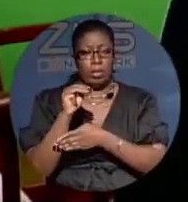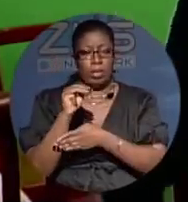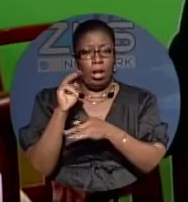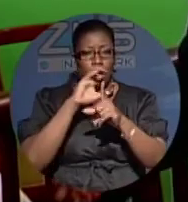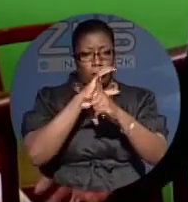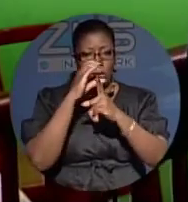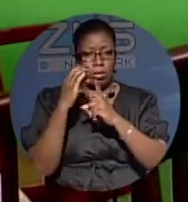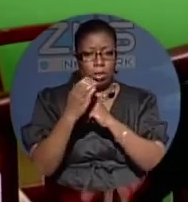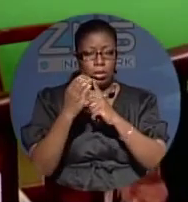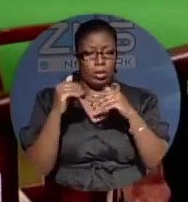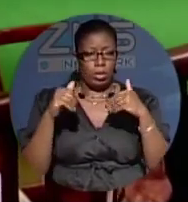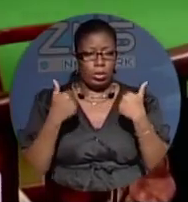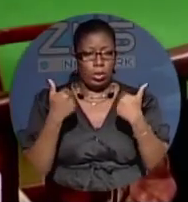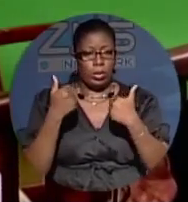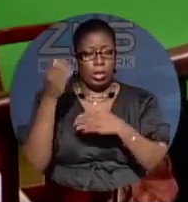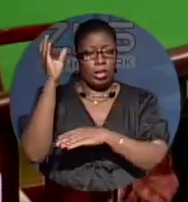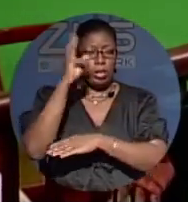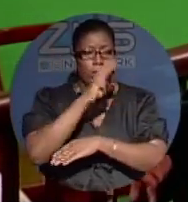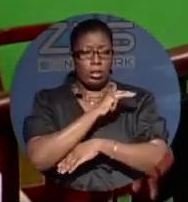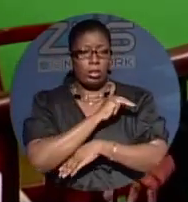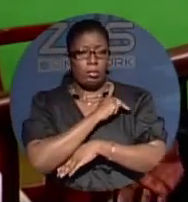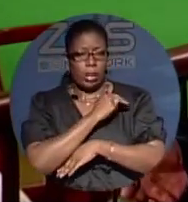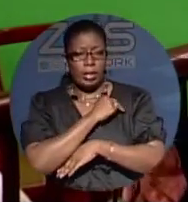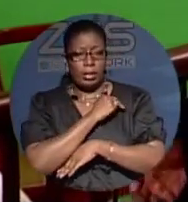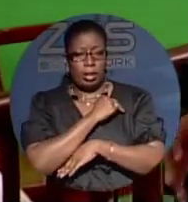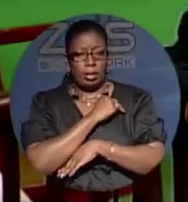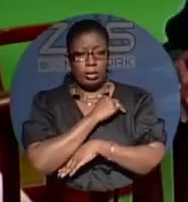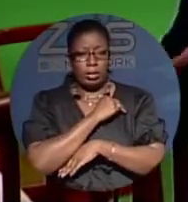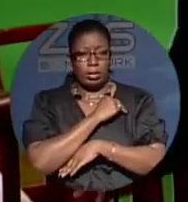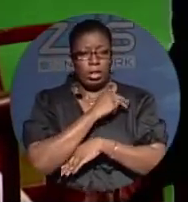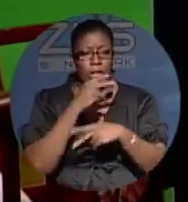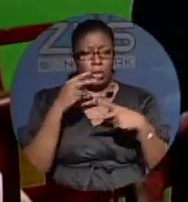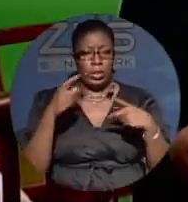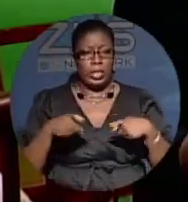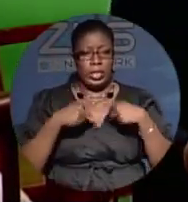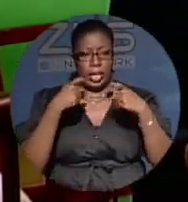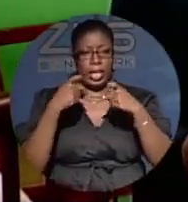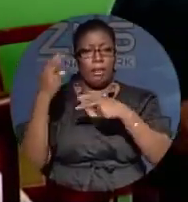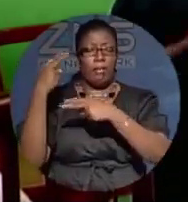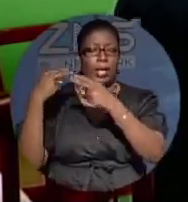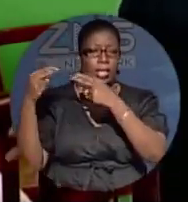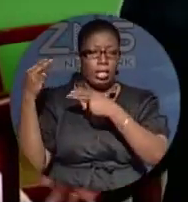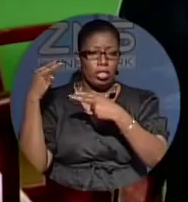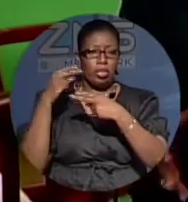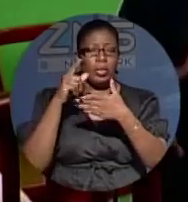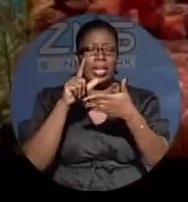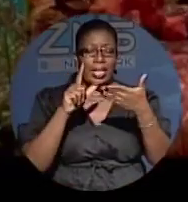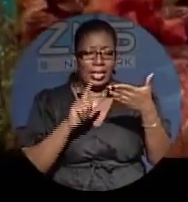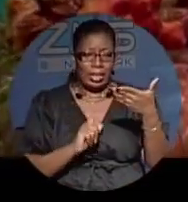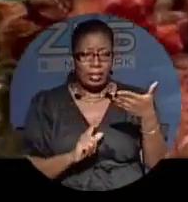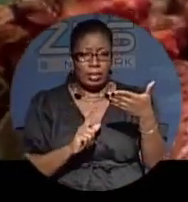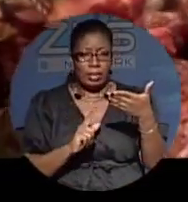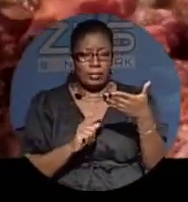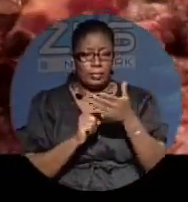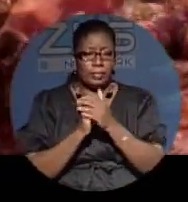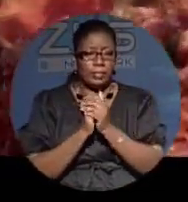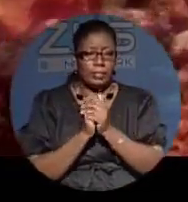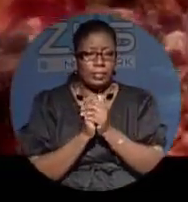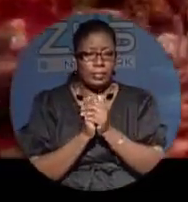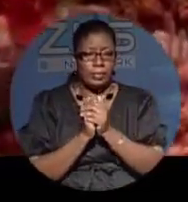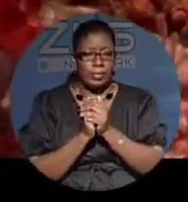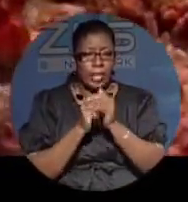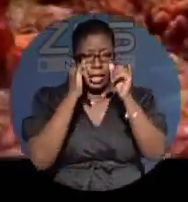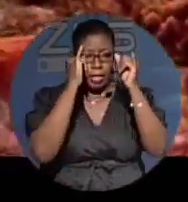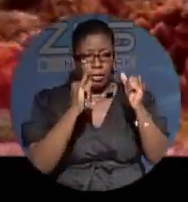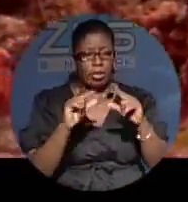of Parliament for Golden Isles, Charles Maynard, who has garnered somewhat of a history lesson on the issue. Once enacted into law, an individual or group